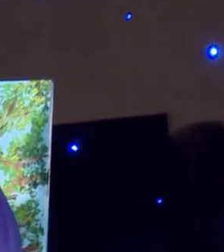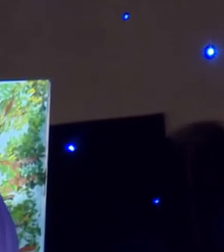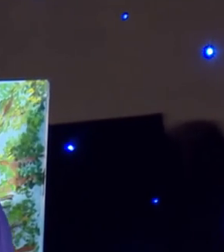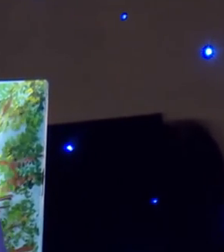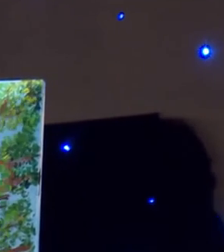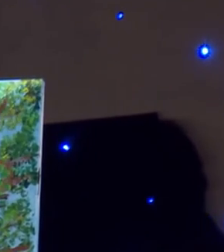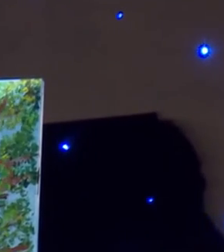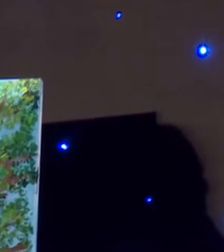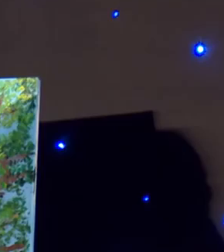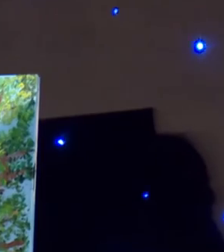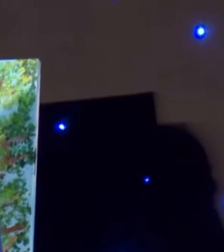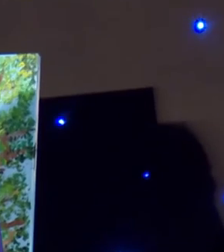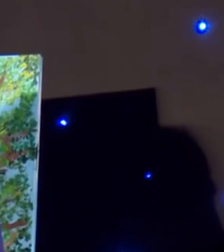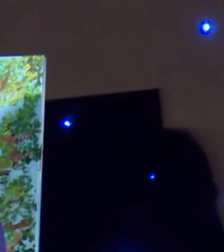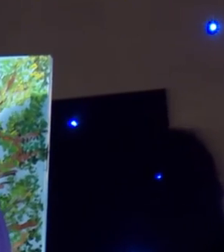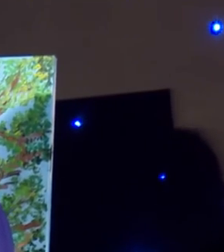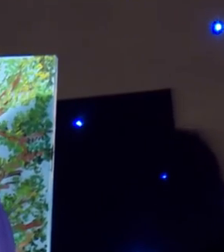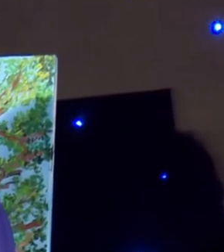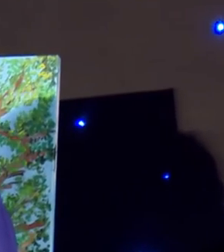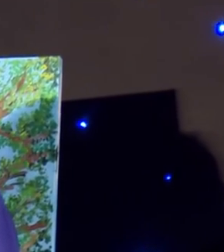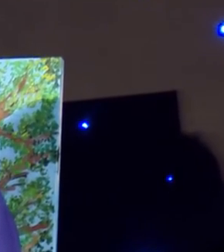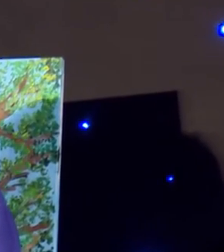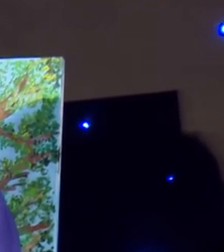right? Life with limitations and